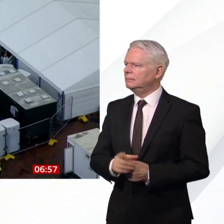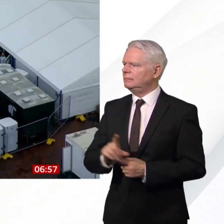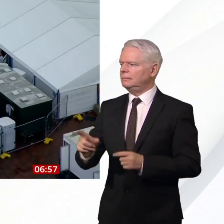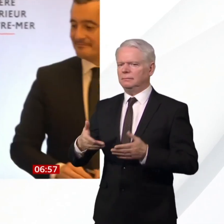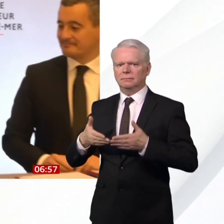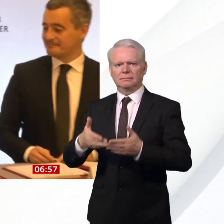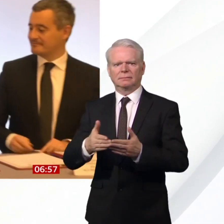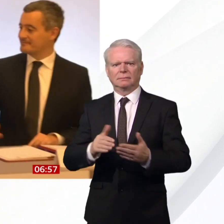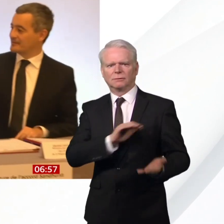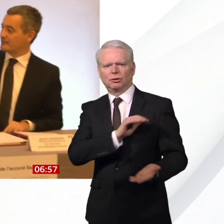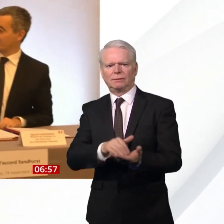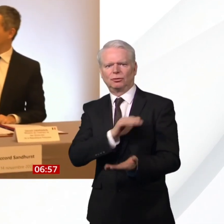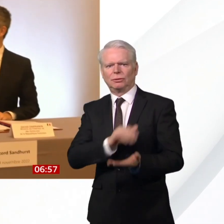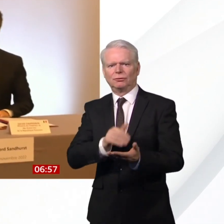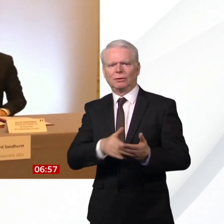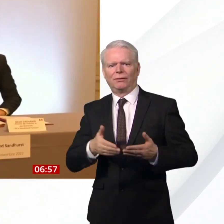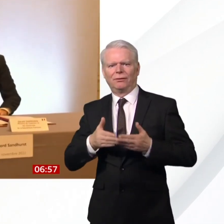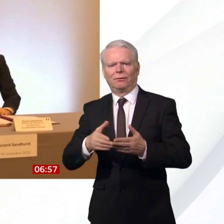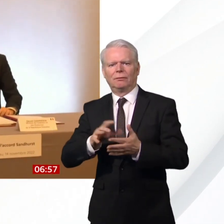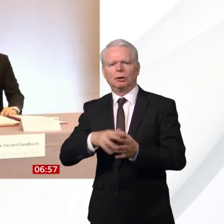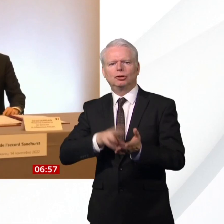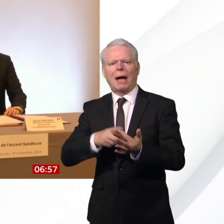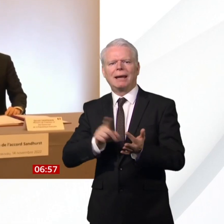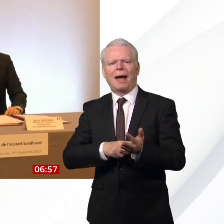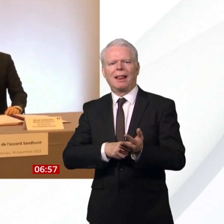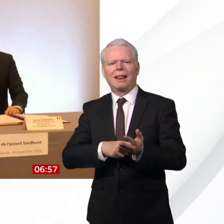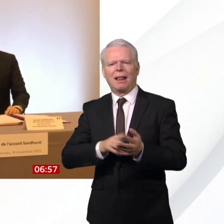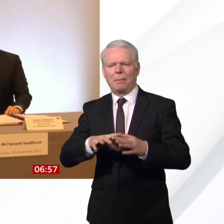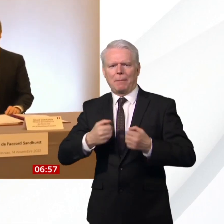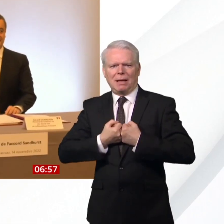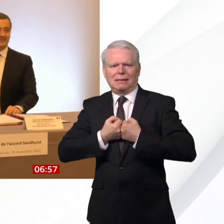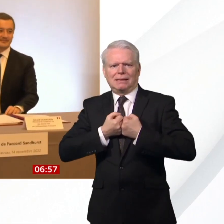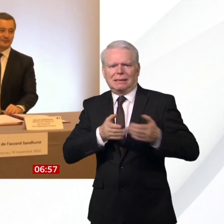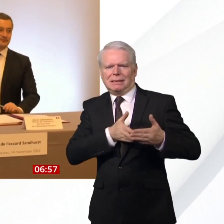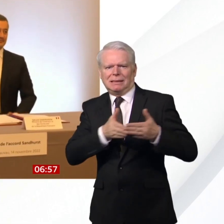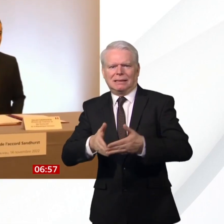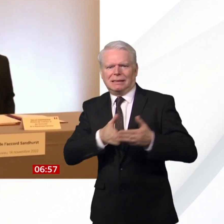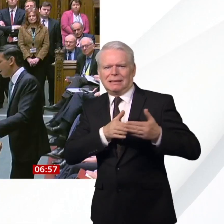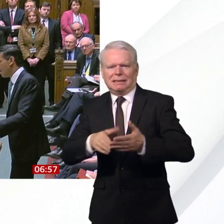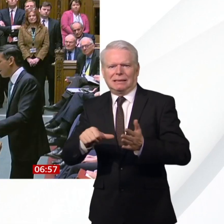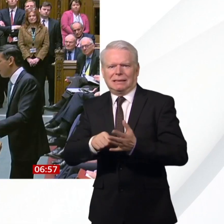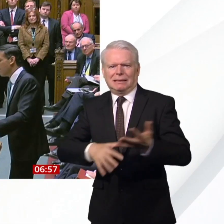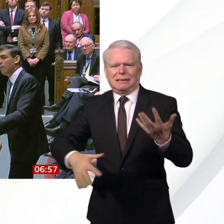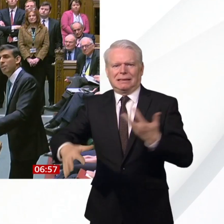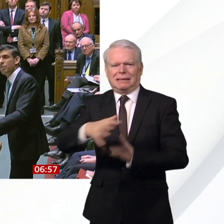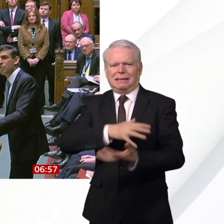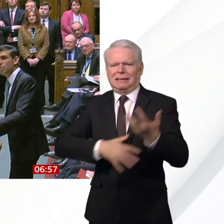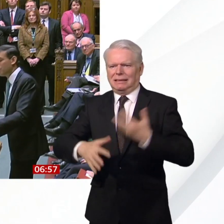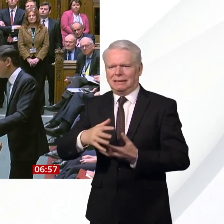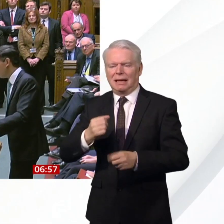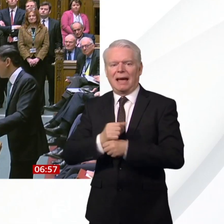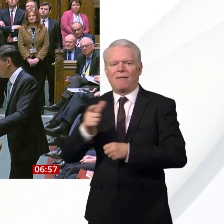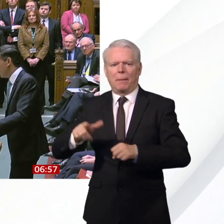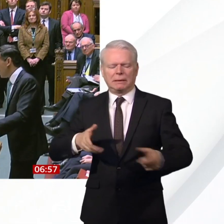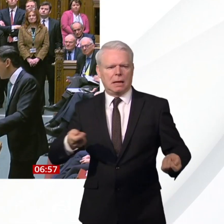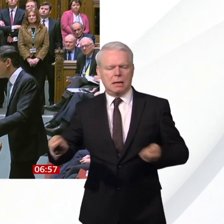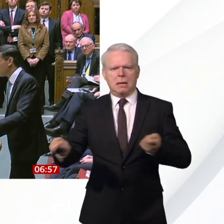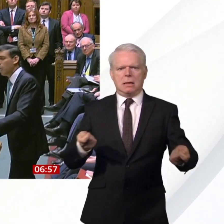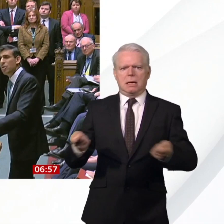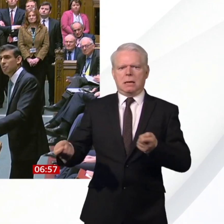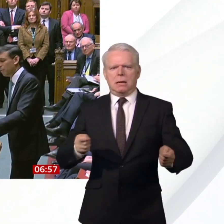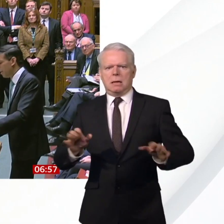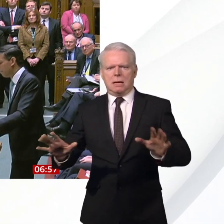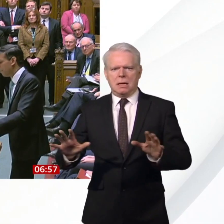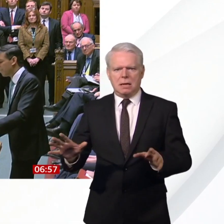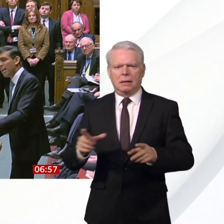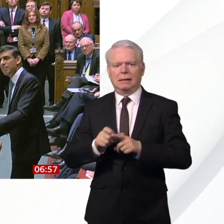had sparked fury in the Commons and put pressure on the reinstated Home Secretary. In December, Rishi Sunak announced a plan to